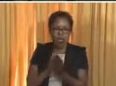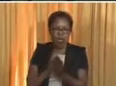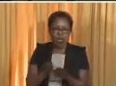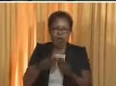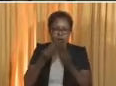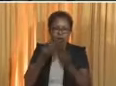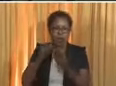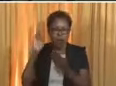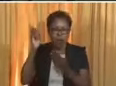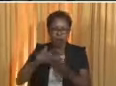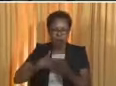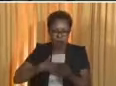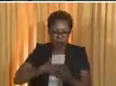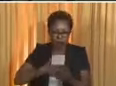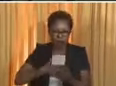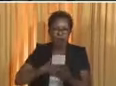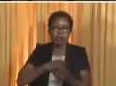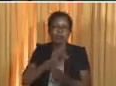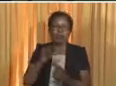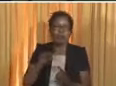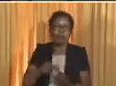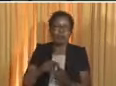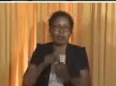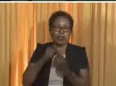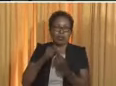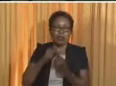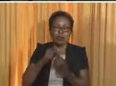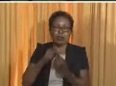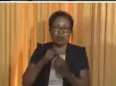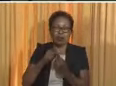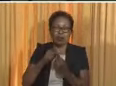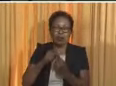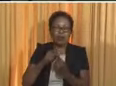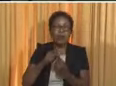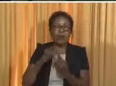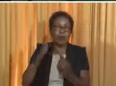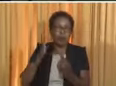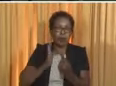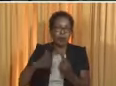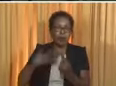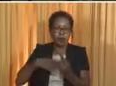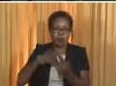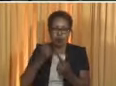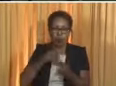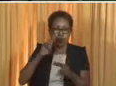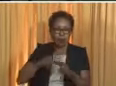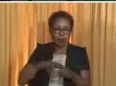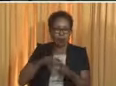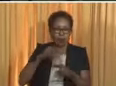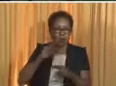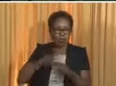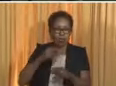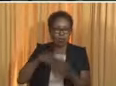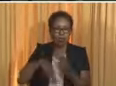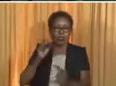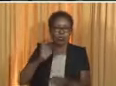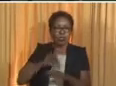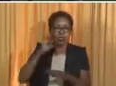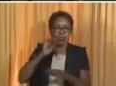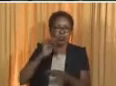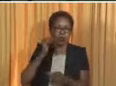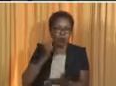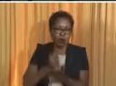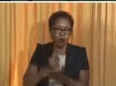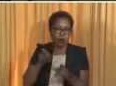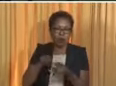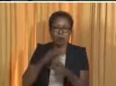him personally, particularly because he makes far-reaching and sensitive decisions. I've considered the parties' pleadings